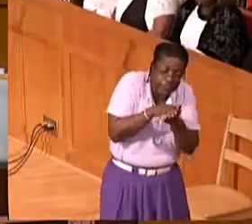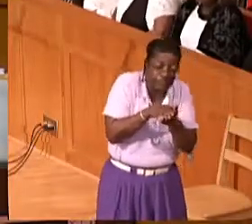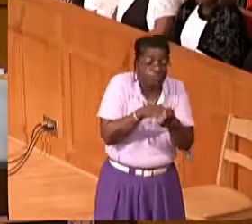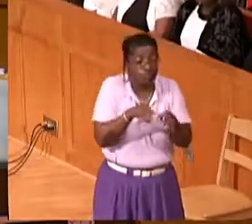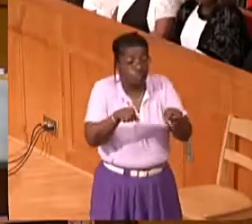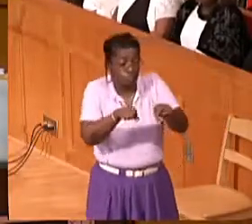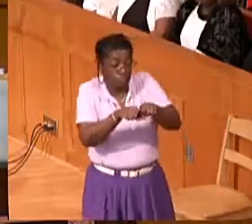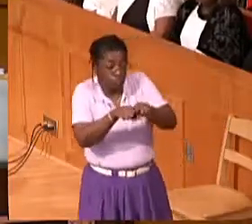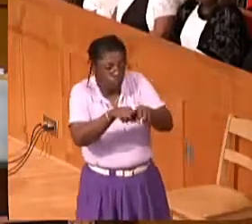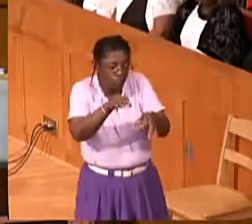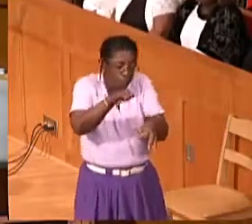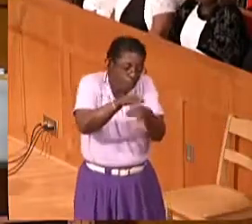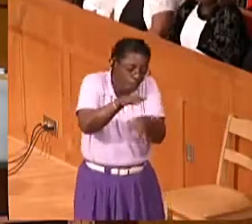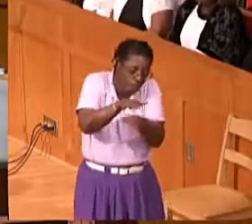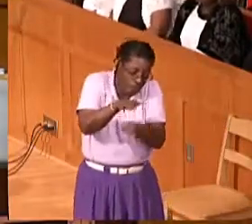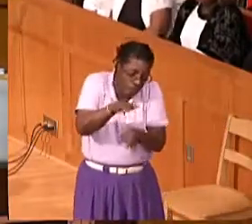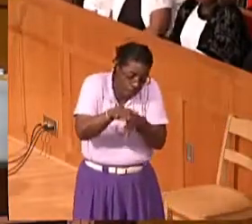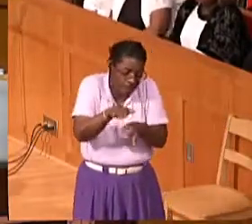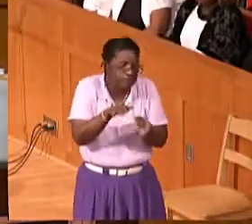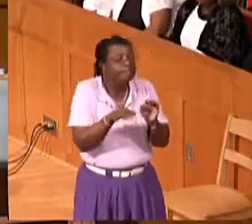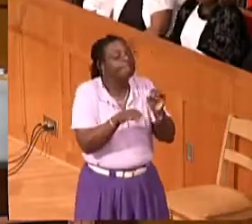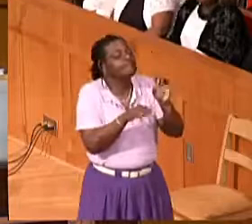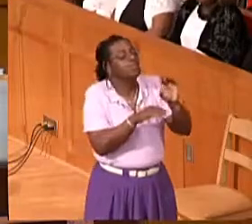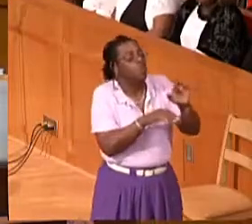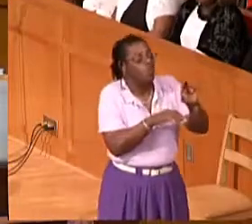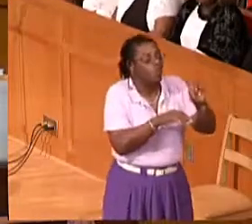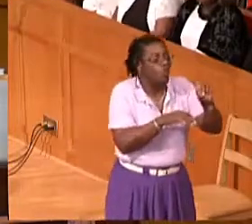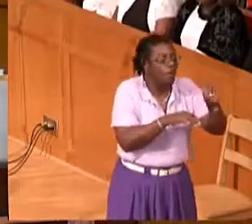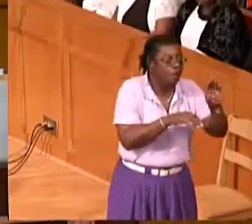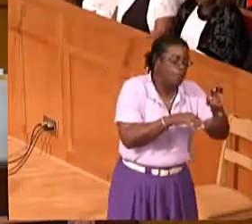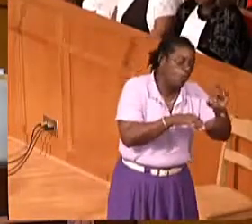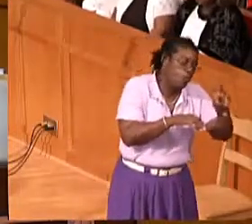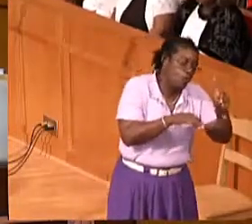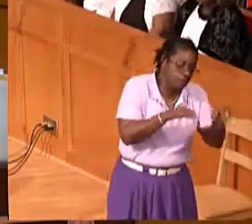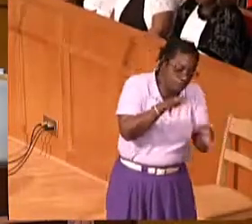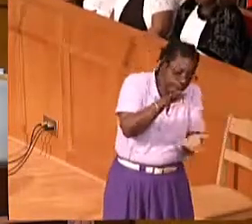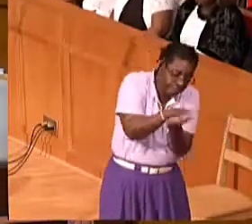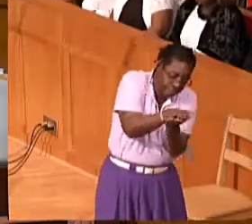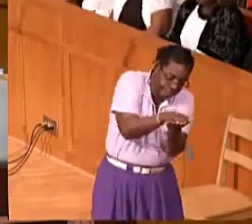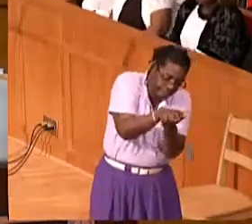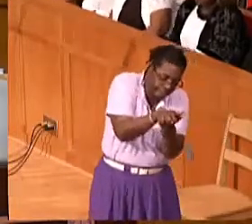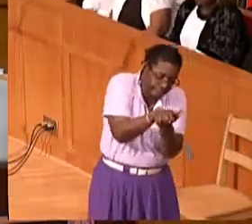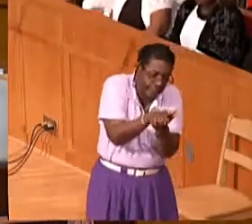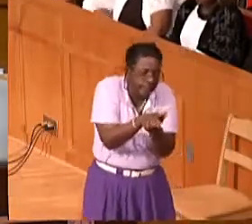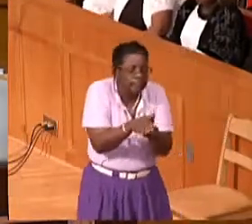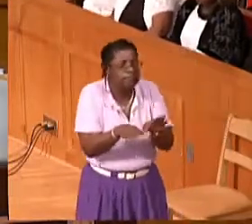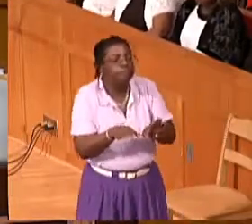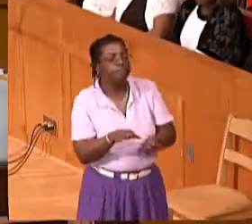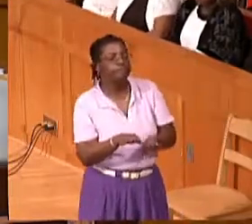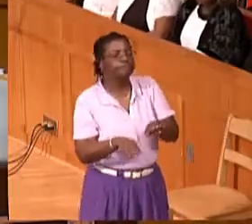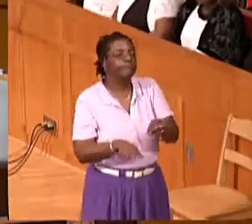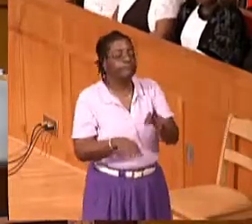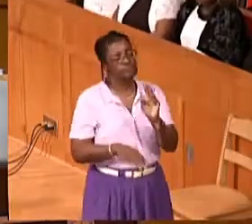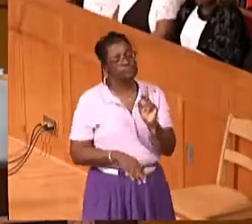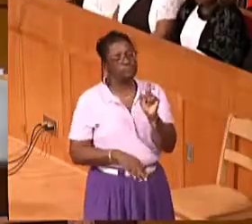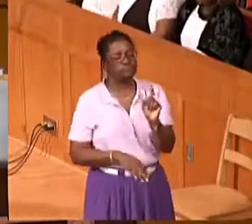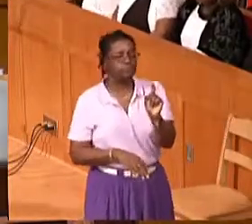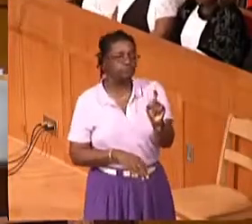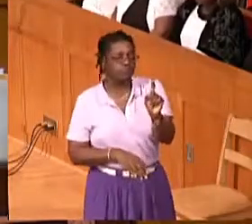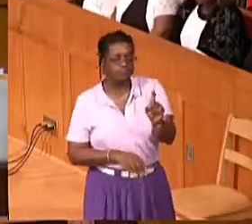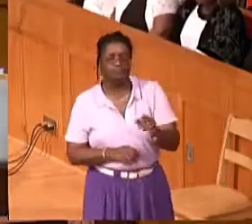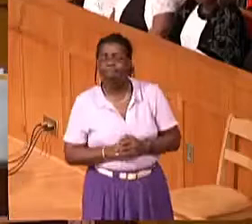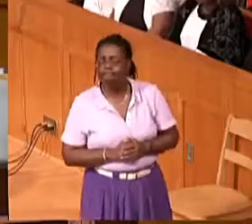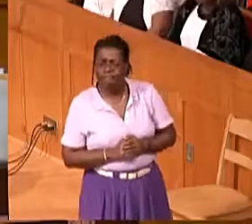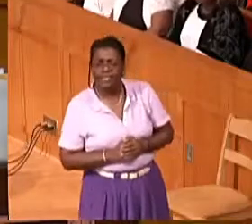because God has got me in some decent clothes now. Somebody gonna help me preach. Every now and then,